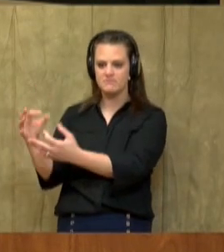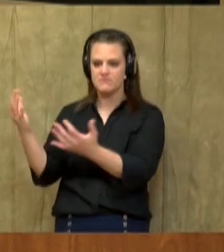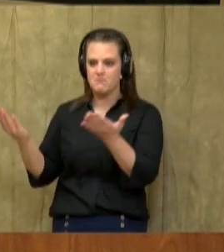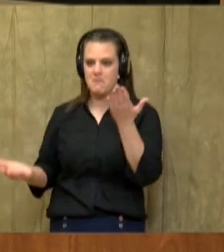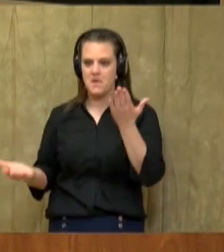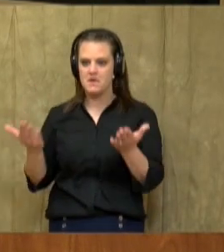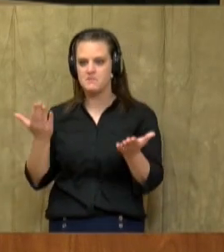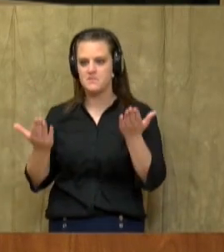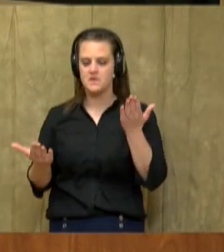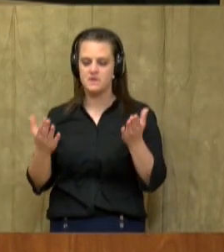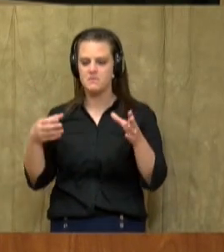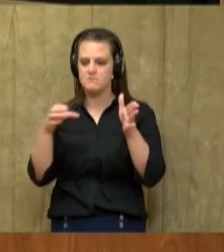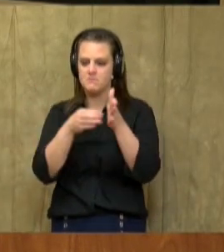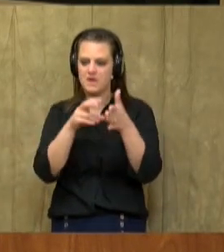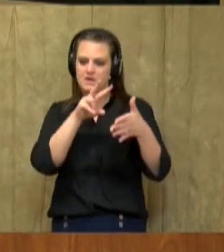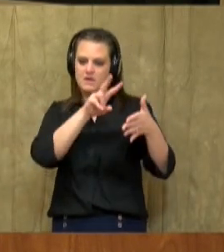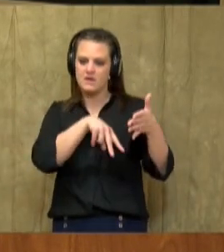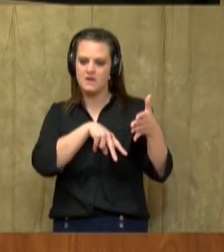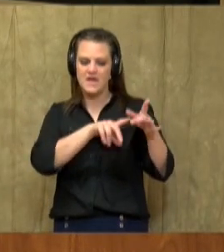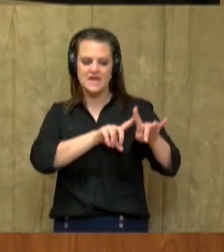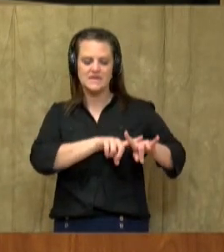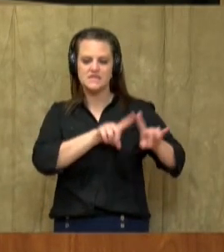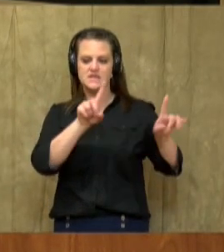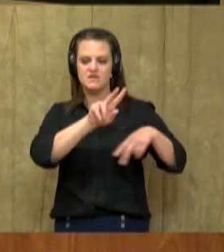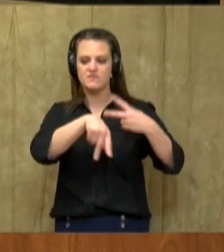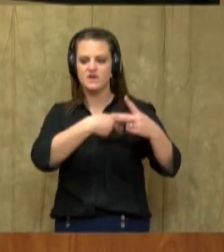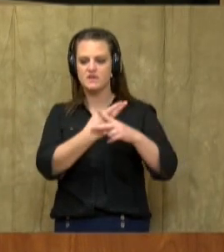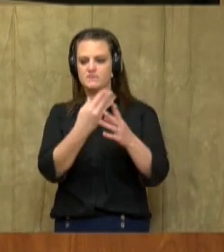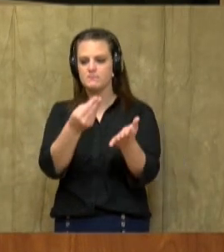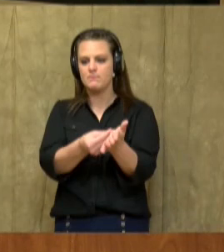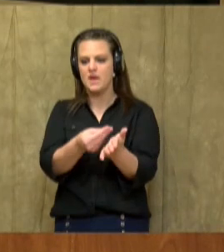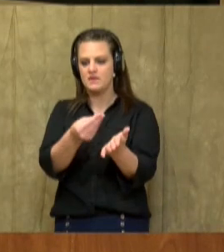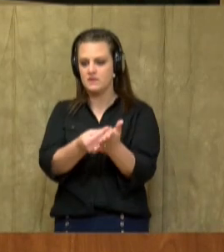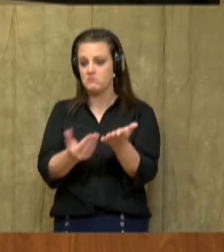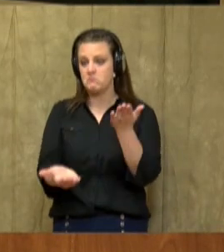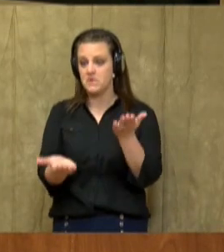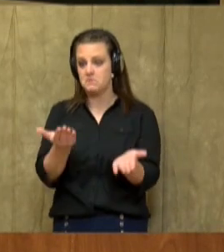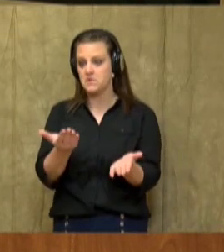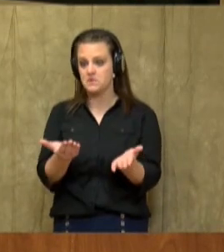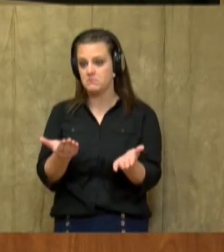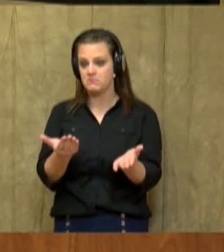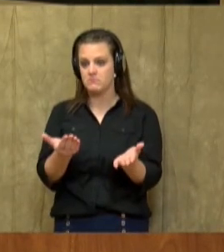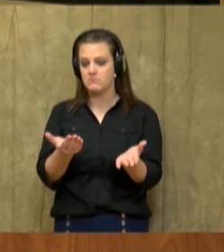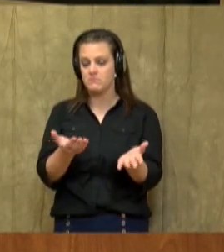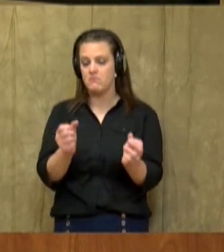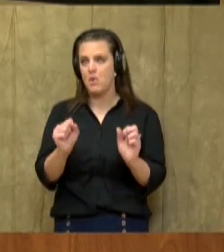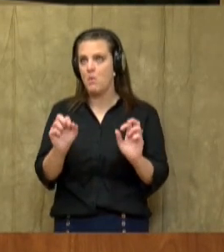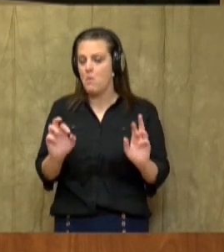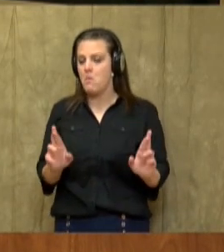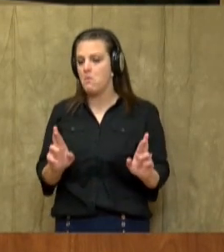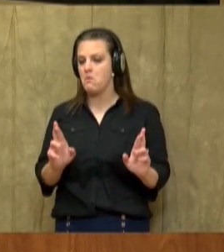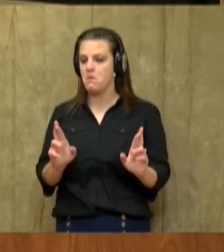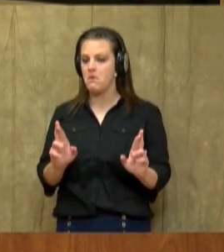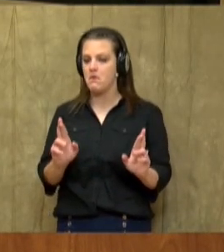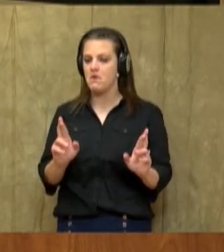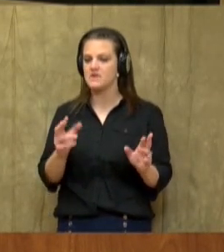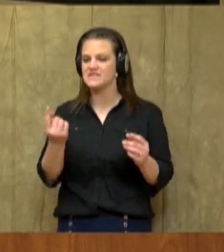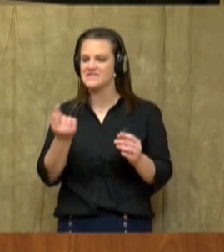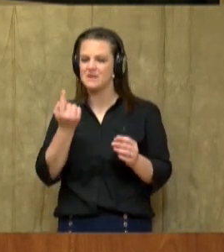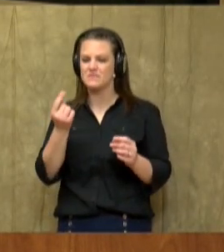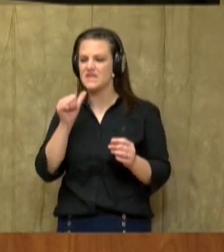maybe different kinds of money, maybe, or something that's not very